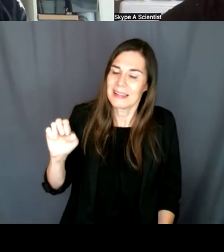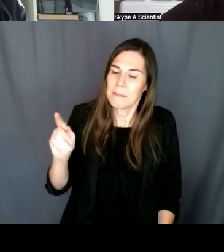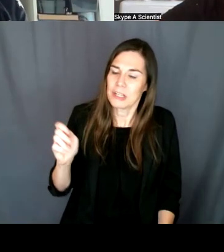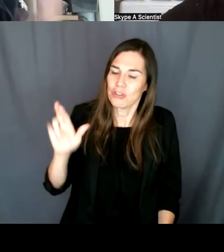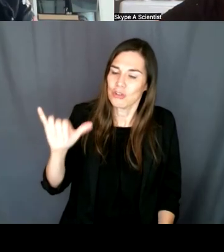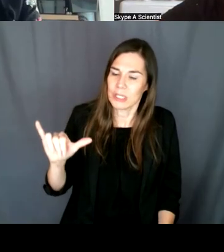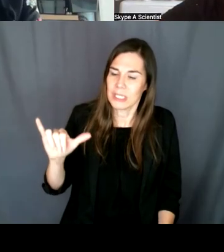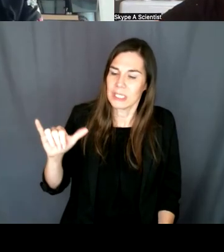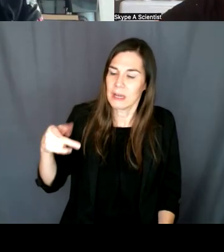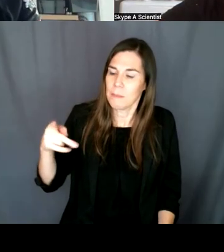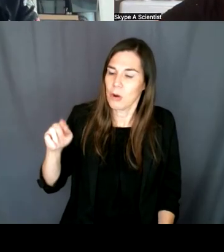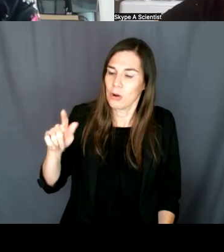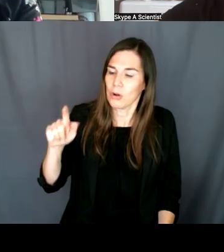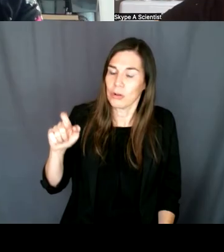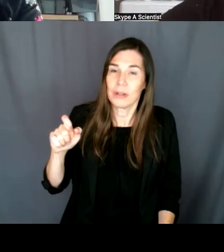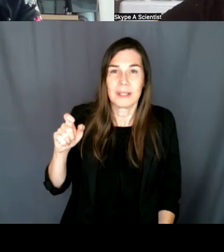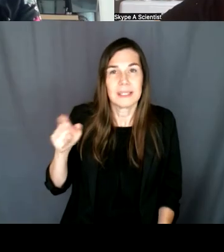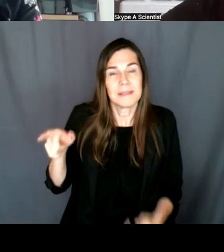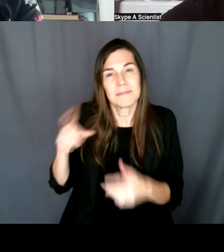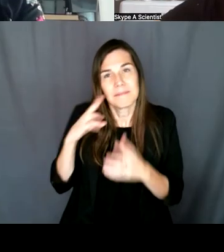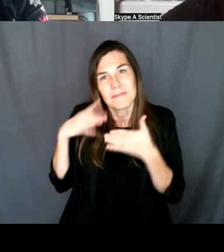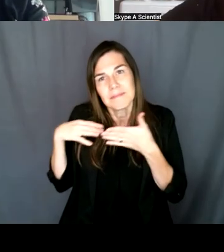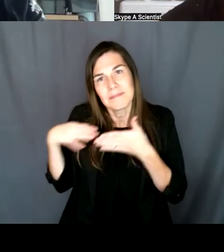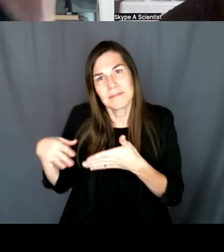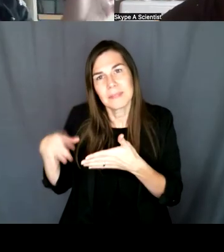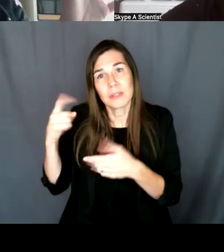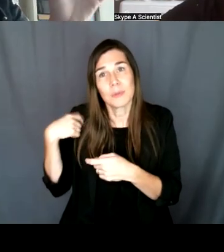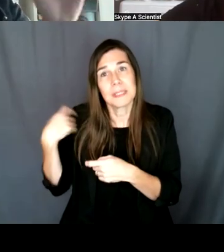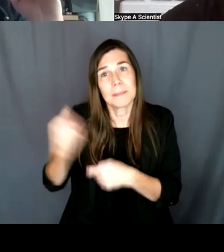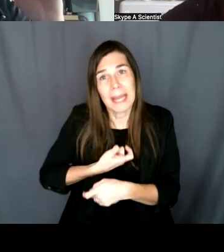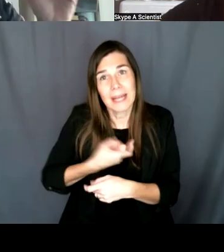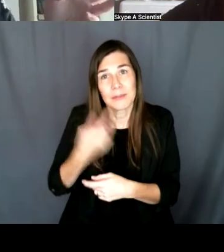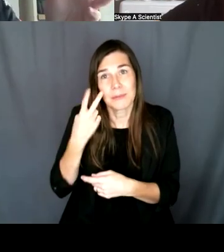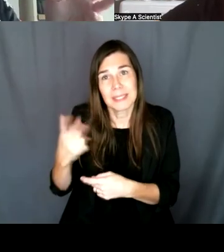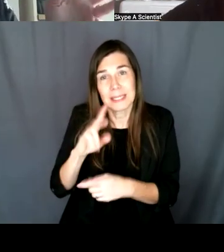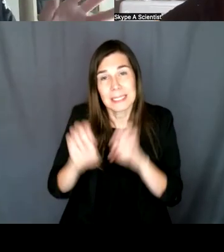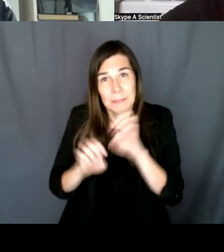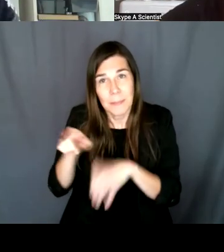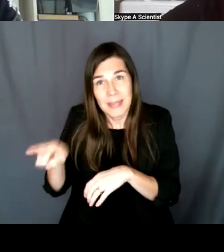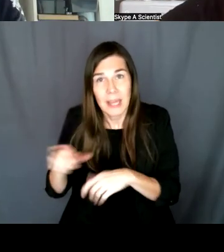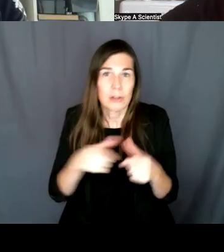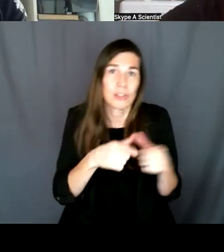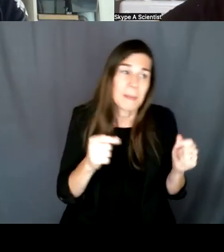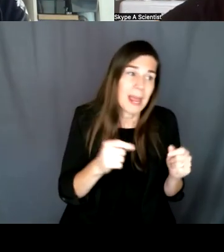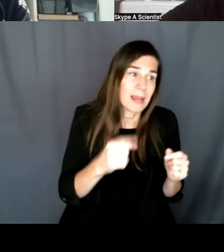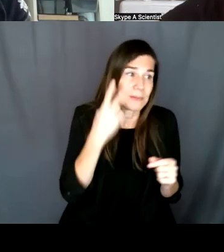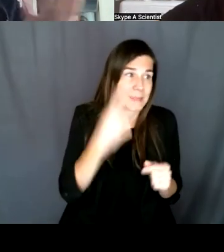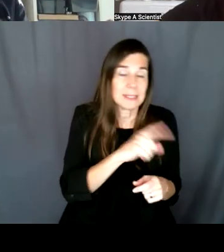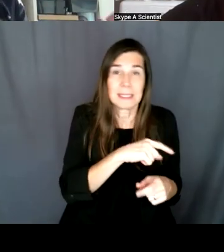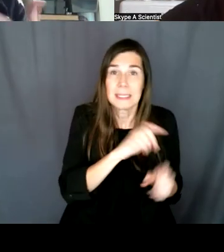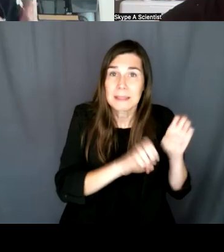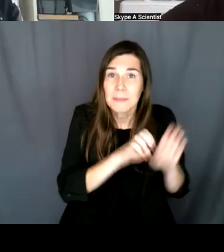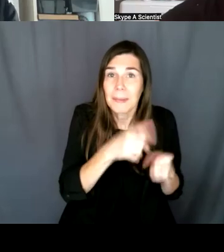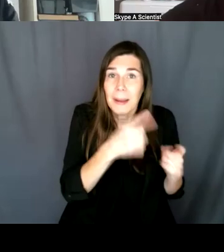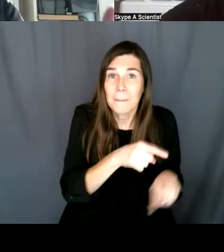sometimes she goes to Spain because there's an experiment there. Sometimes she goes to Japan to see the experiments over there. So a lot